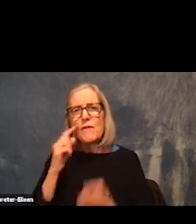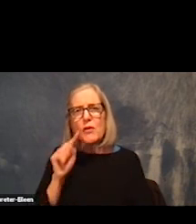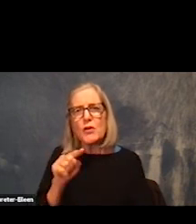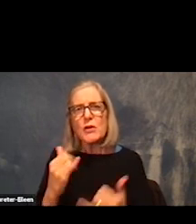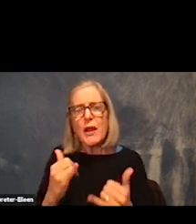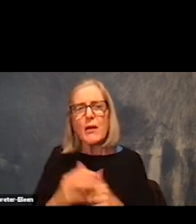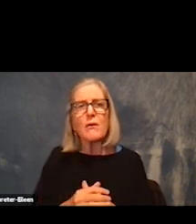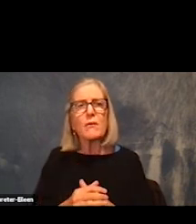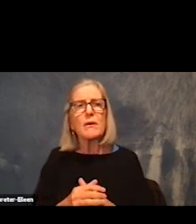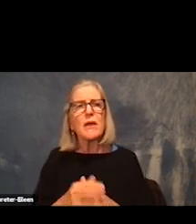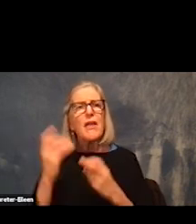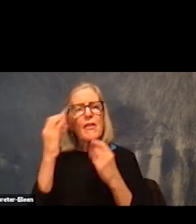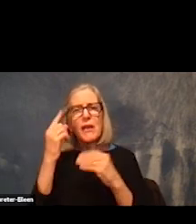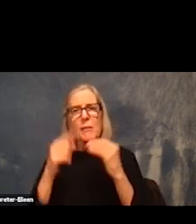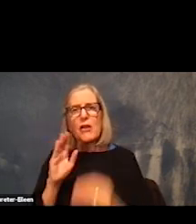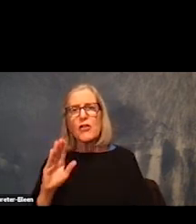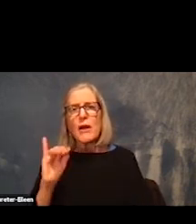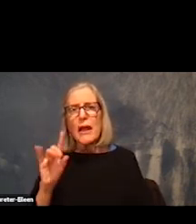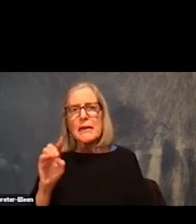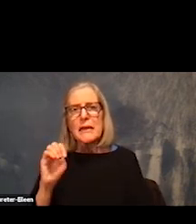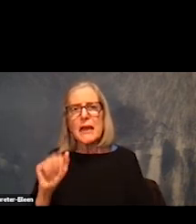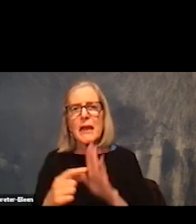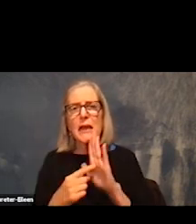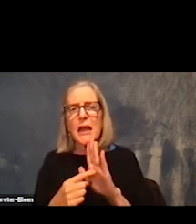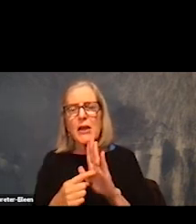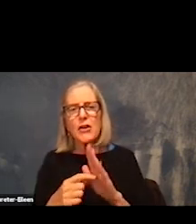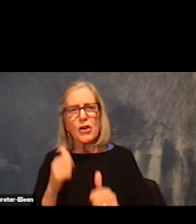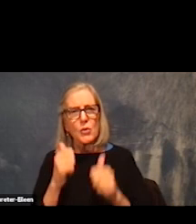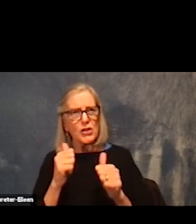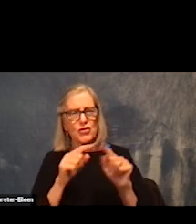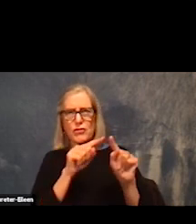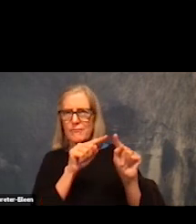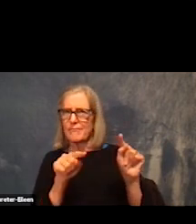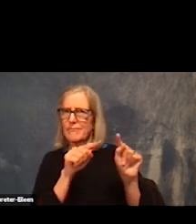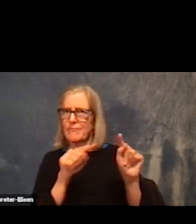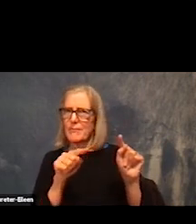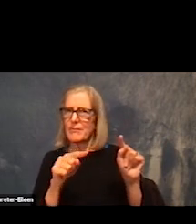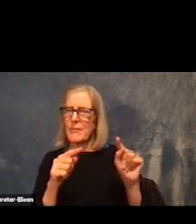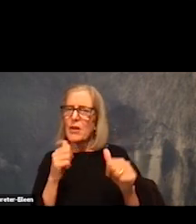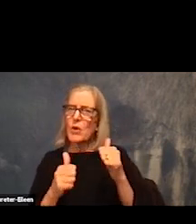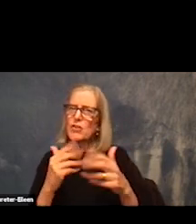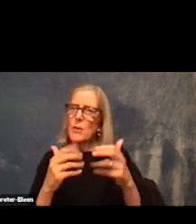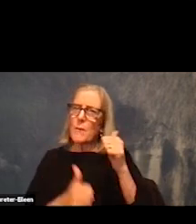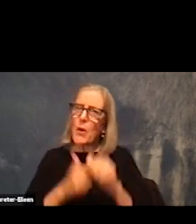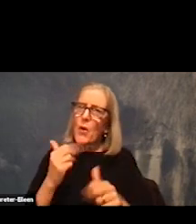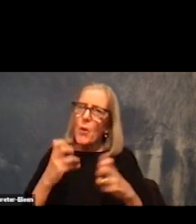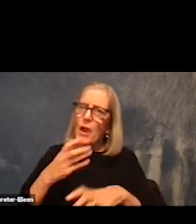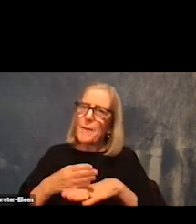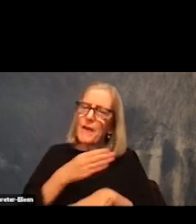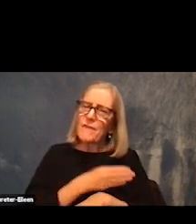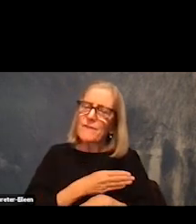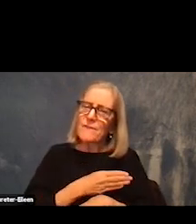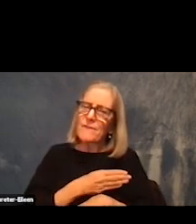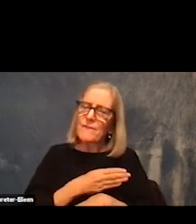data. Which indicator or indicators would you most like to improve? How could they be improved